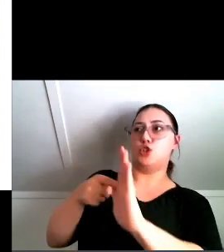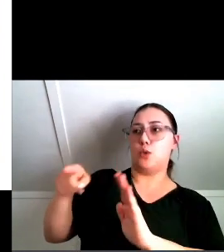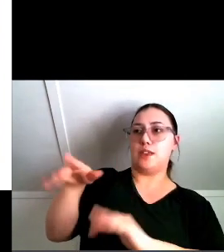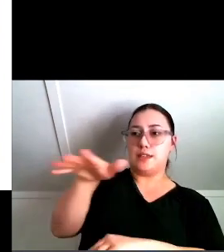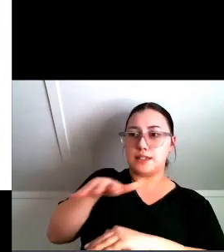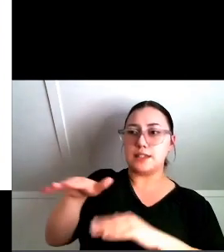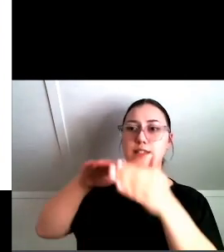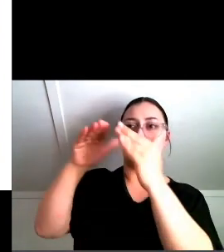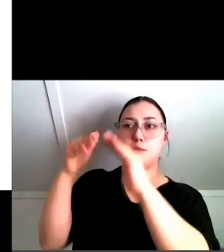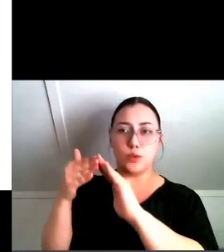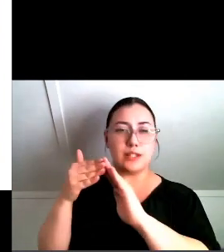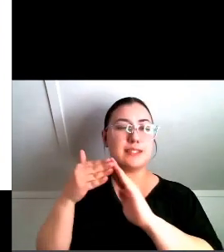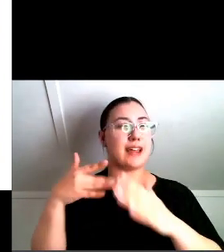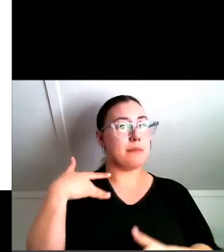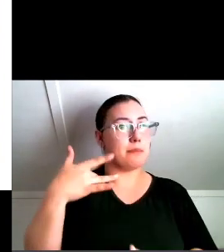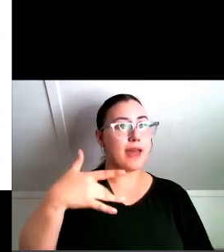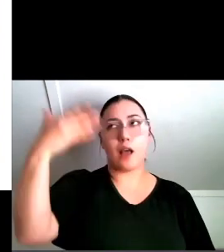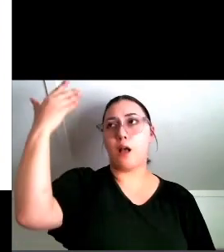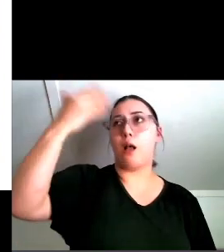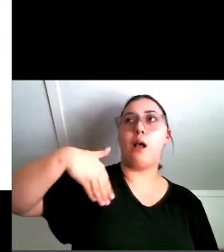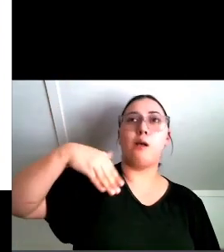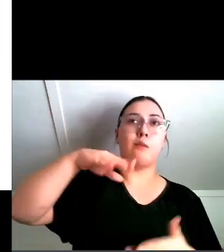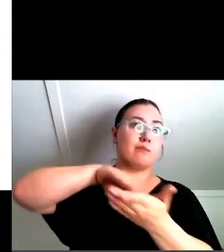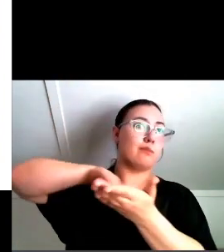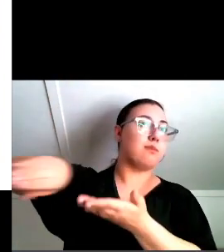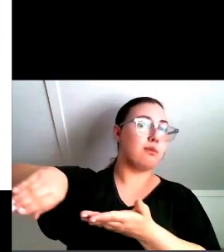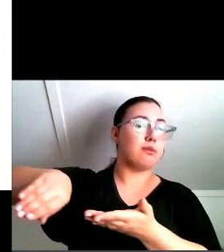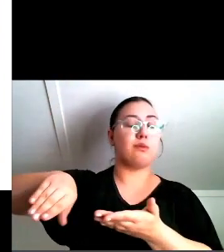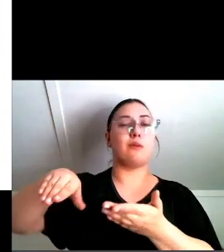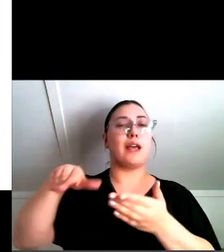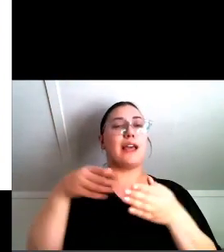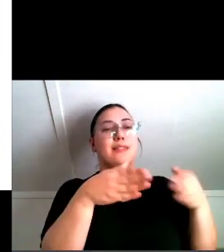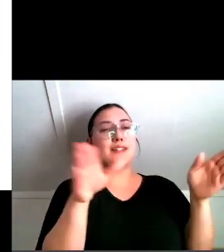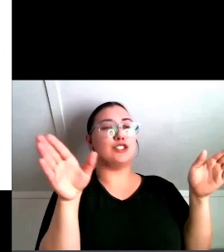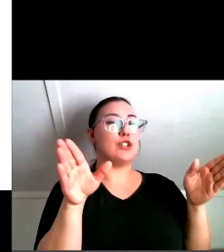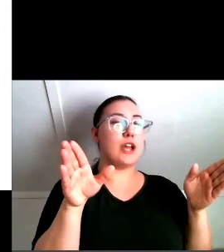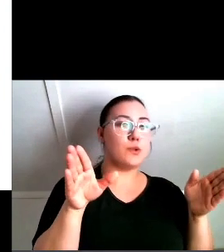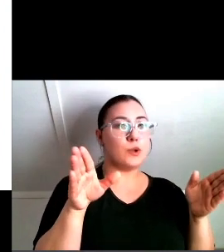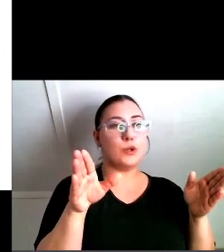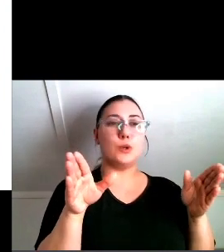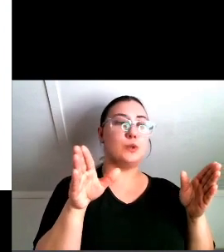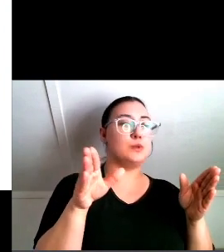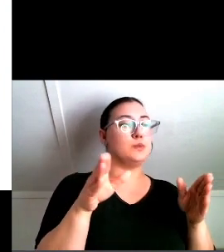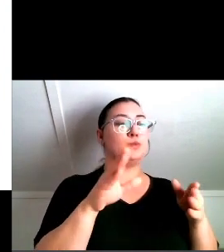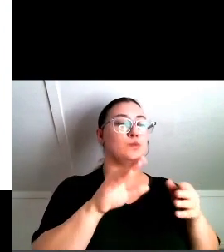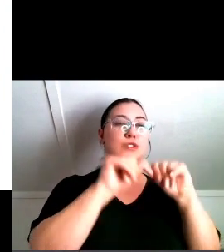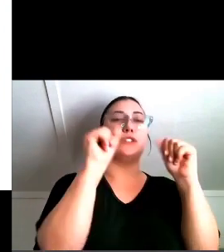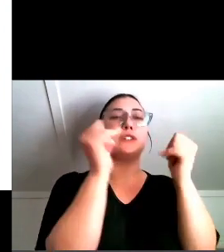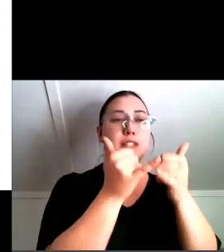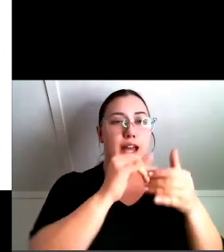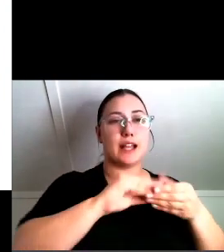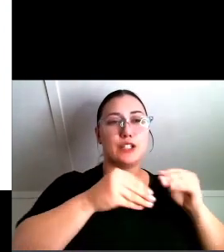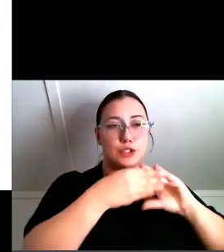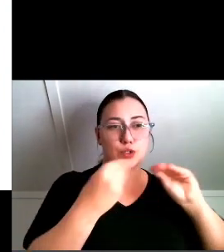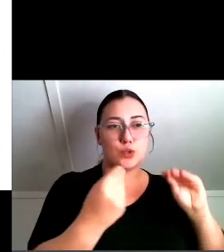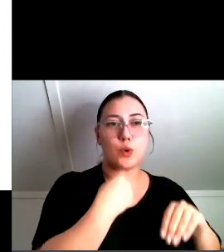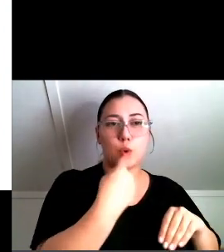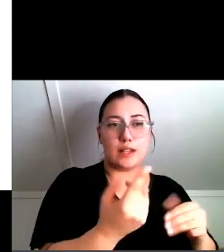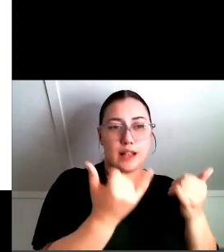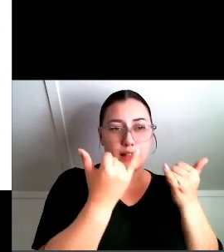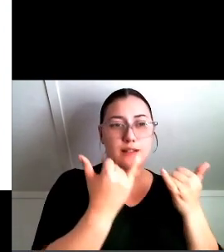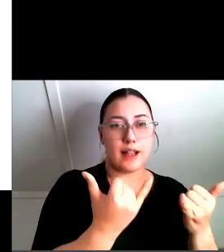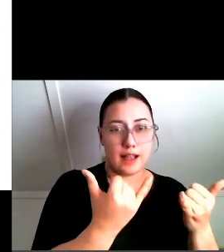in the generally affirmed narrative of the community. One prime example of this is the story of Winter Park as a